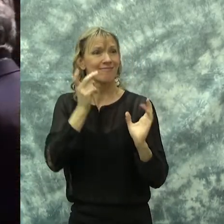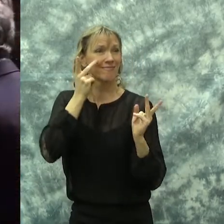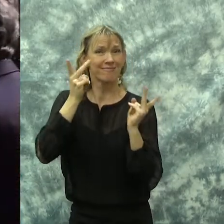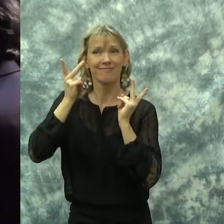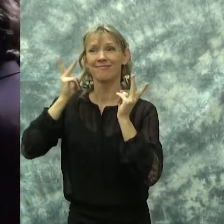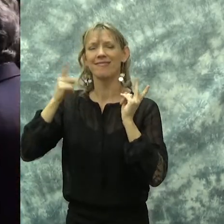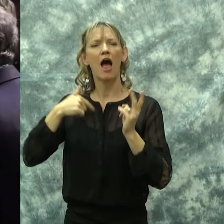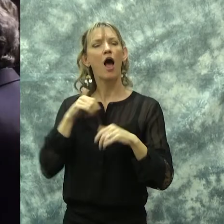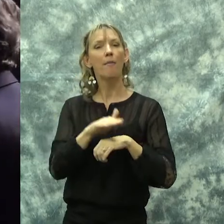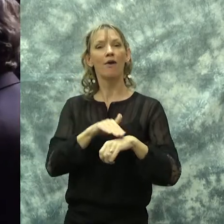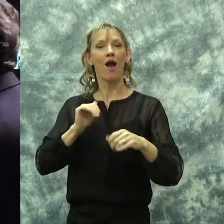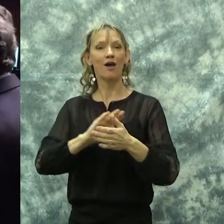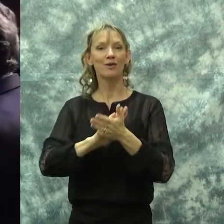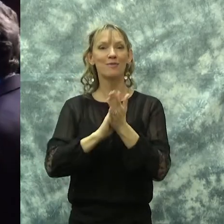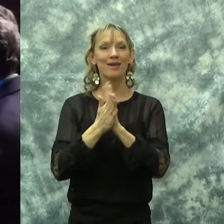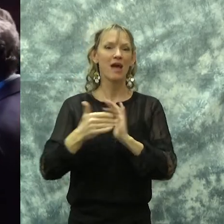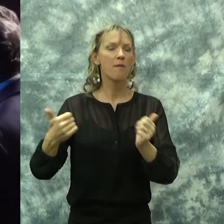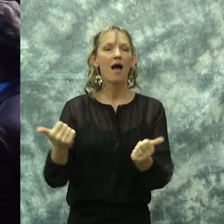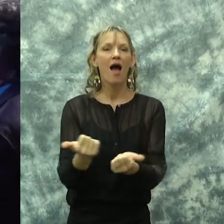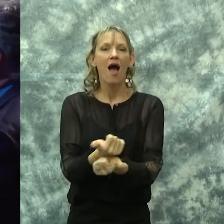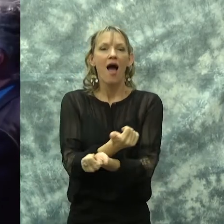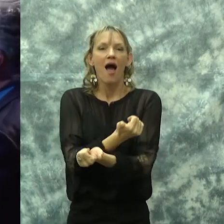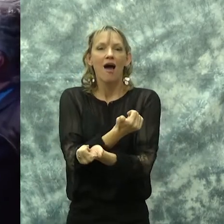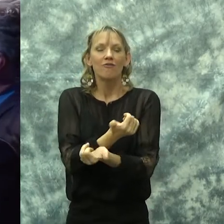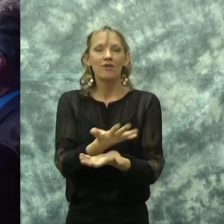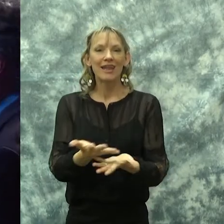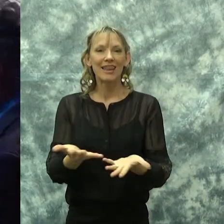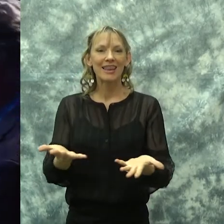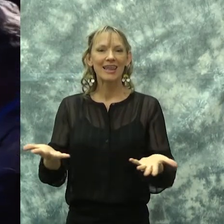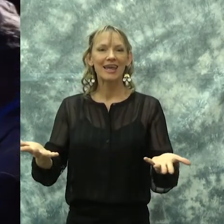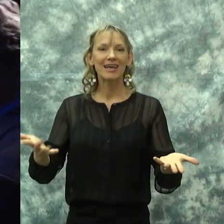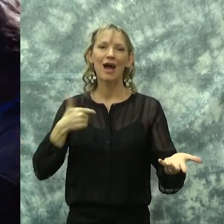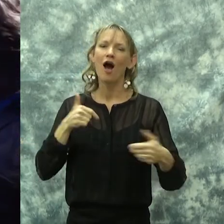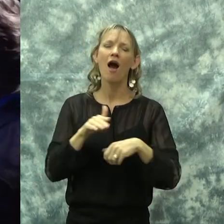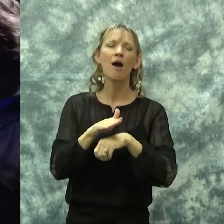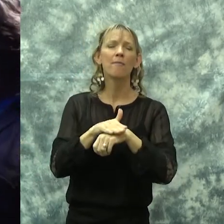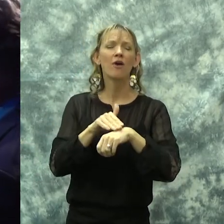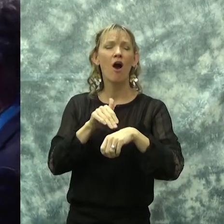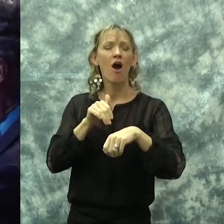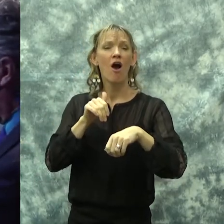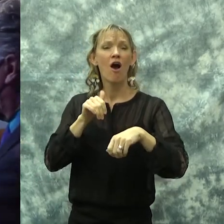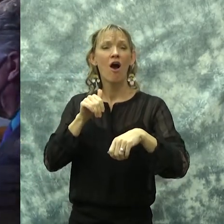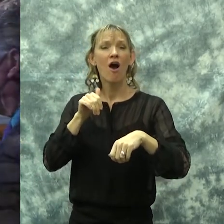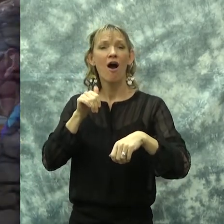am called to be everything I am